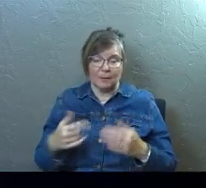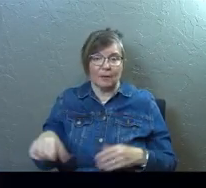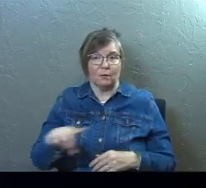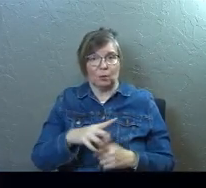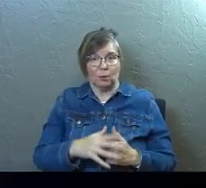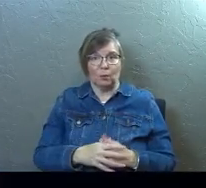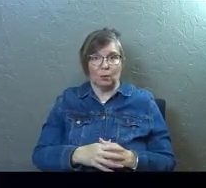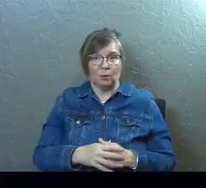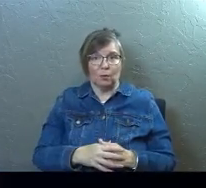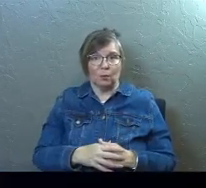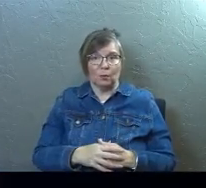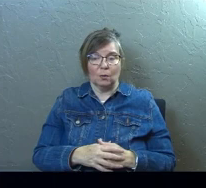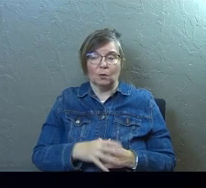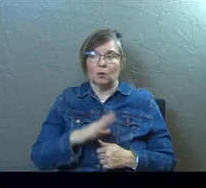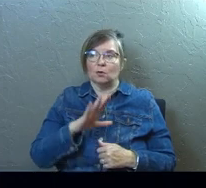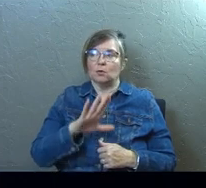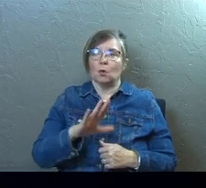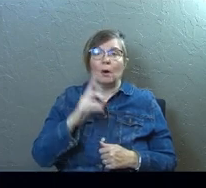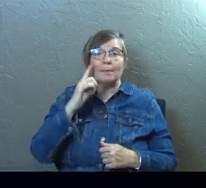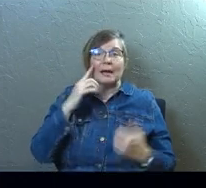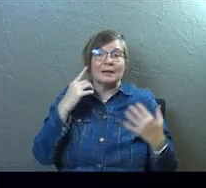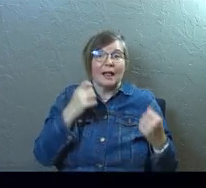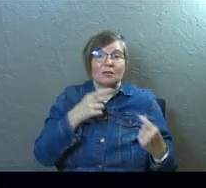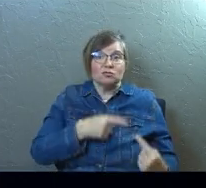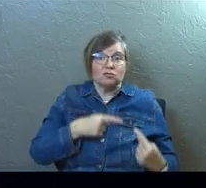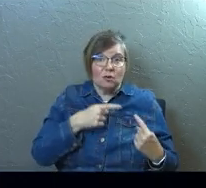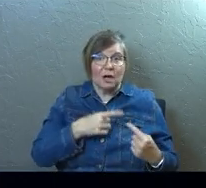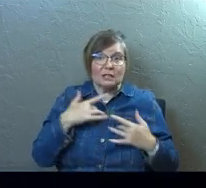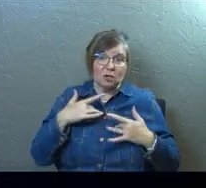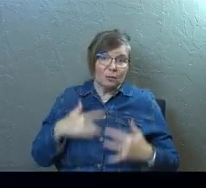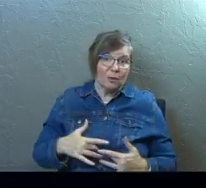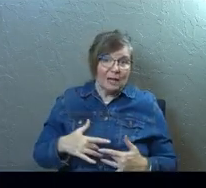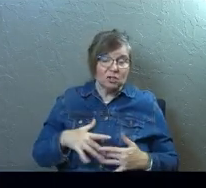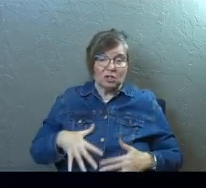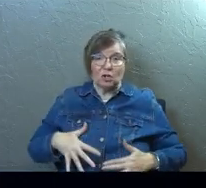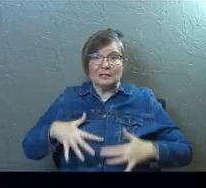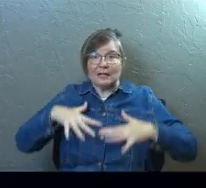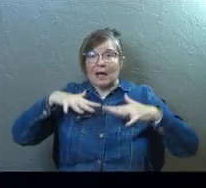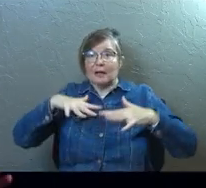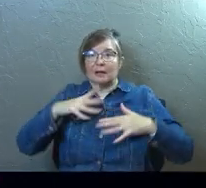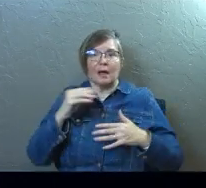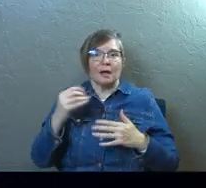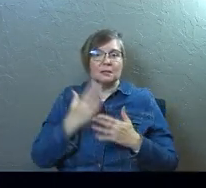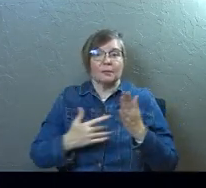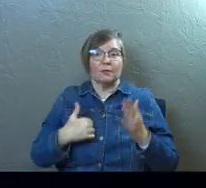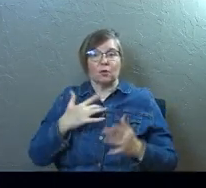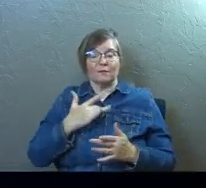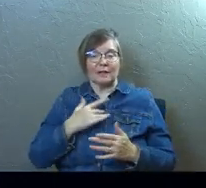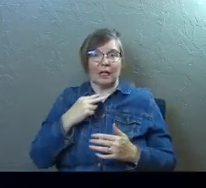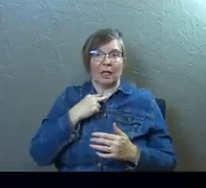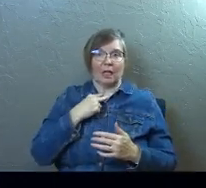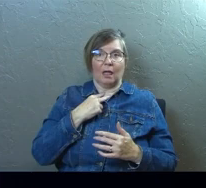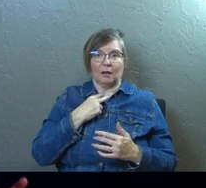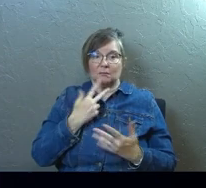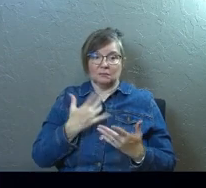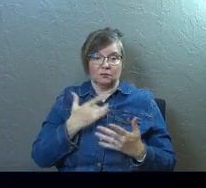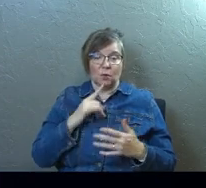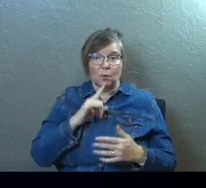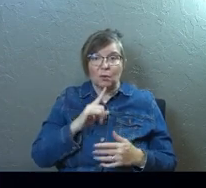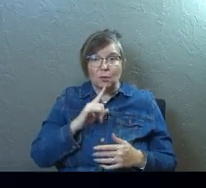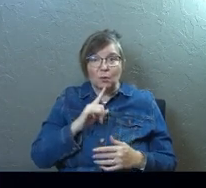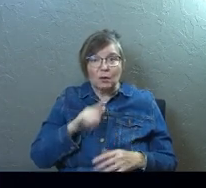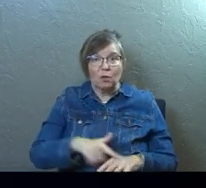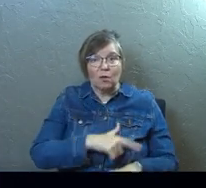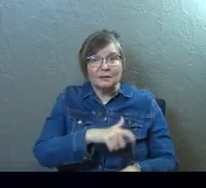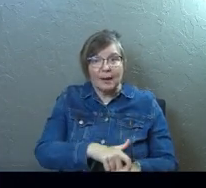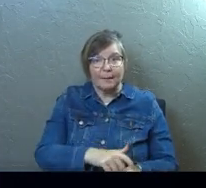of you. Your mental health struggles and your depression and your anxiety. And some of you feel stuck. And you felt stuck for a really,